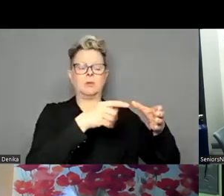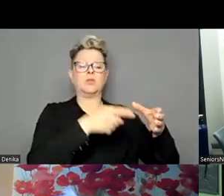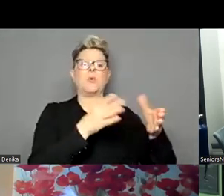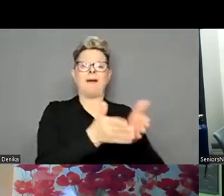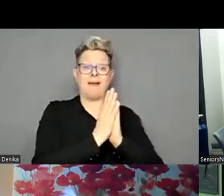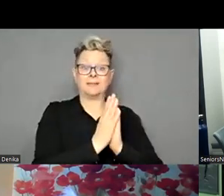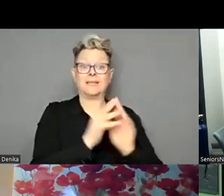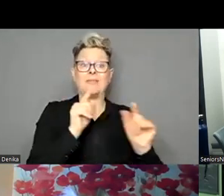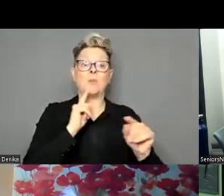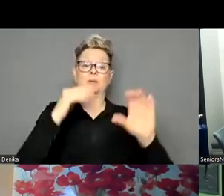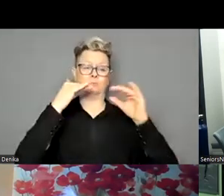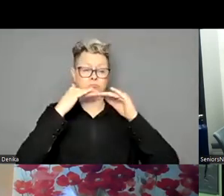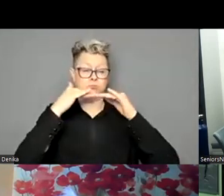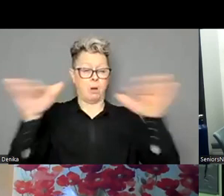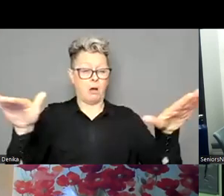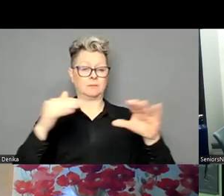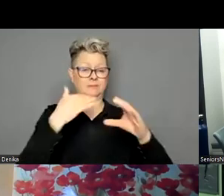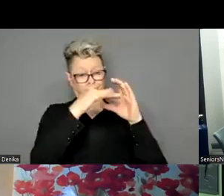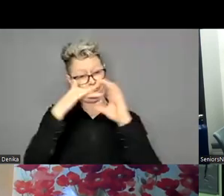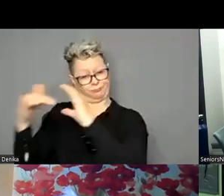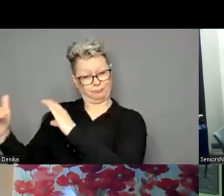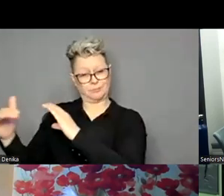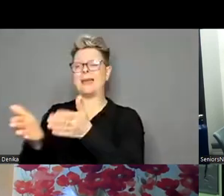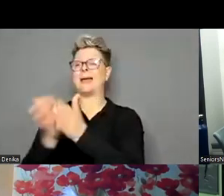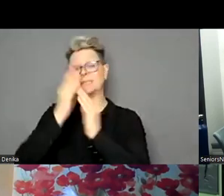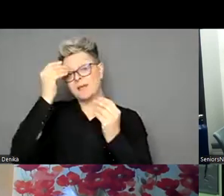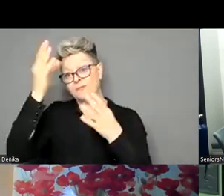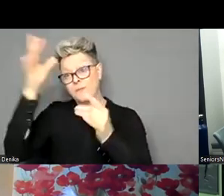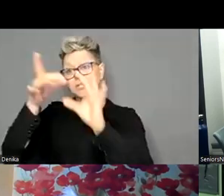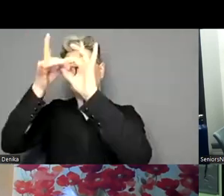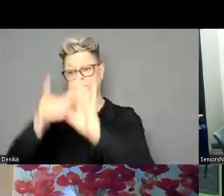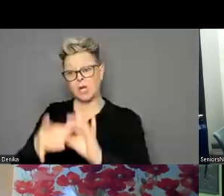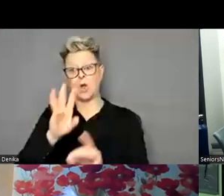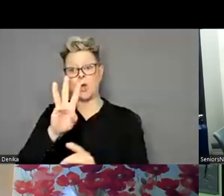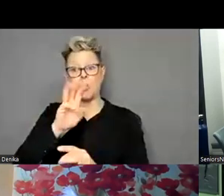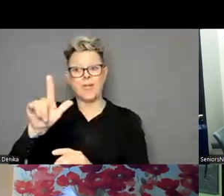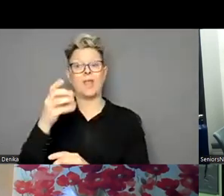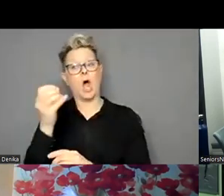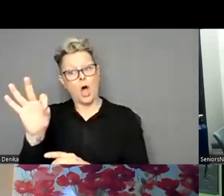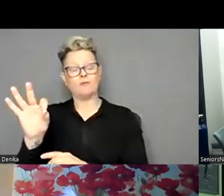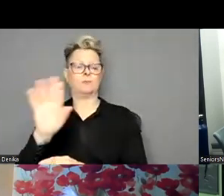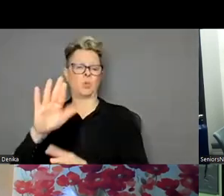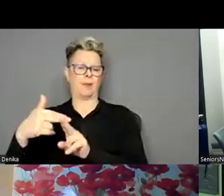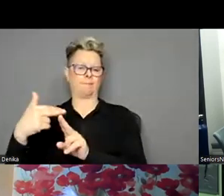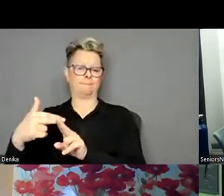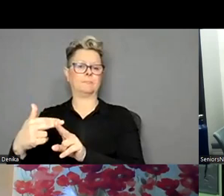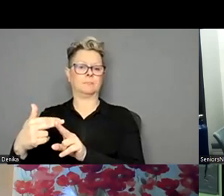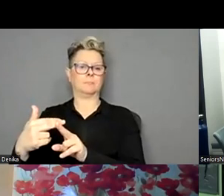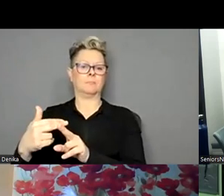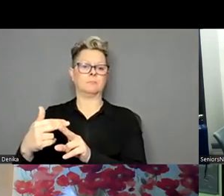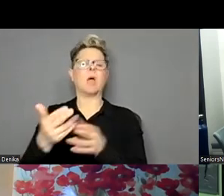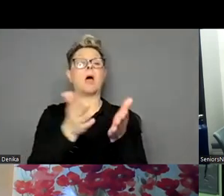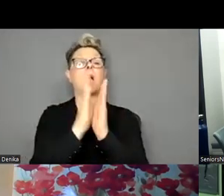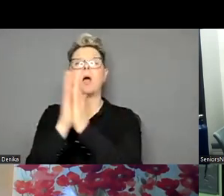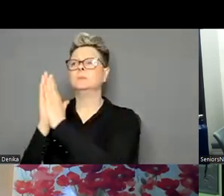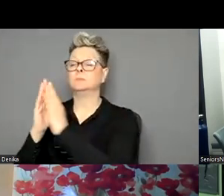to all their members asking for information on the will of the person that just died. But